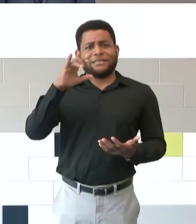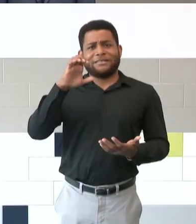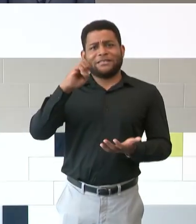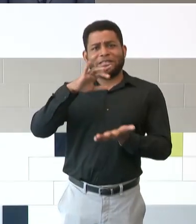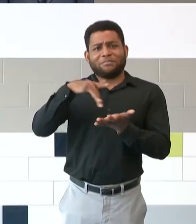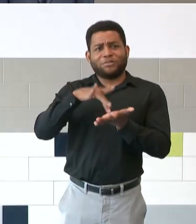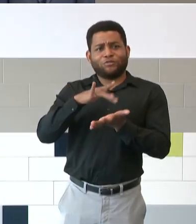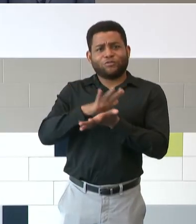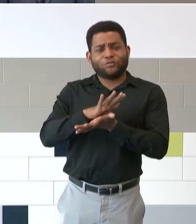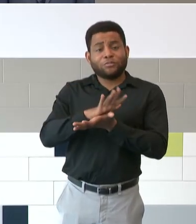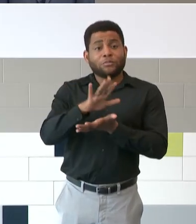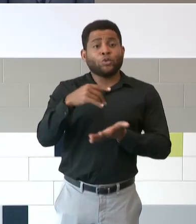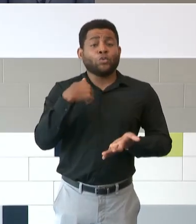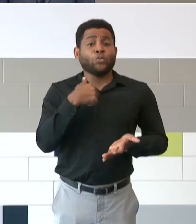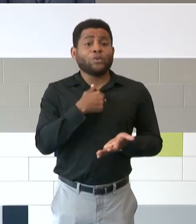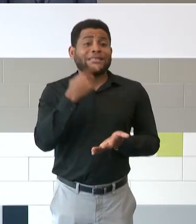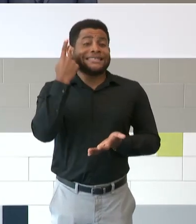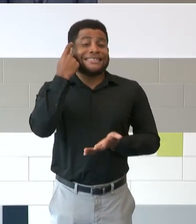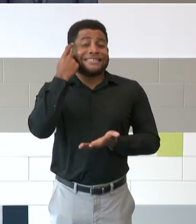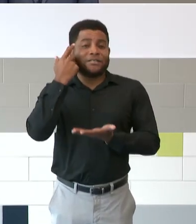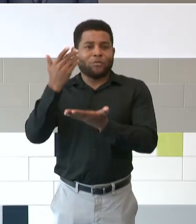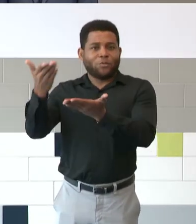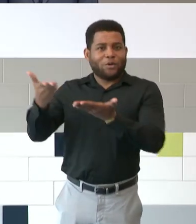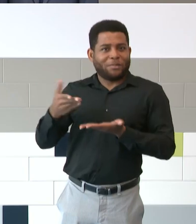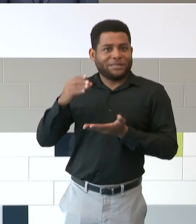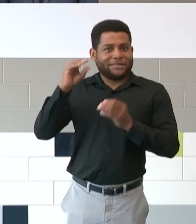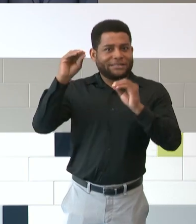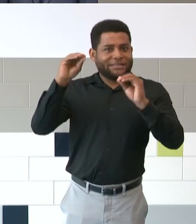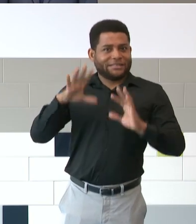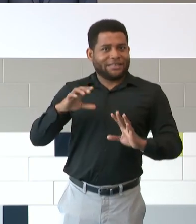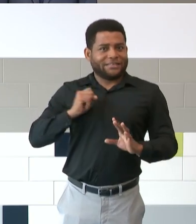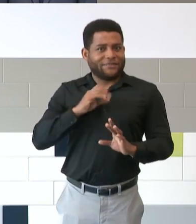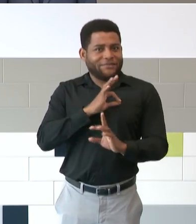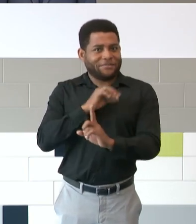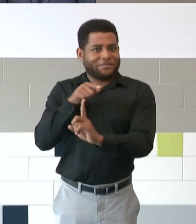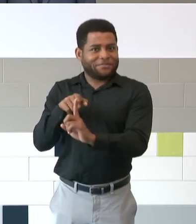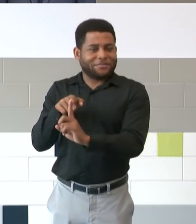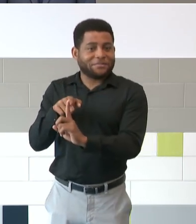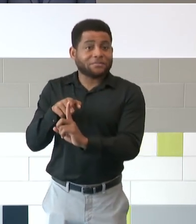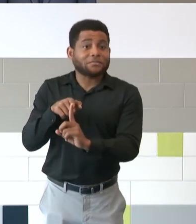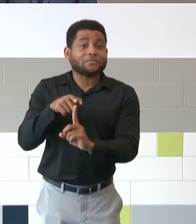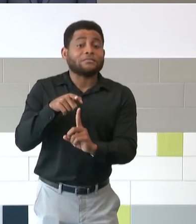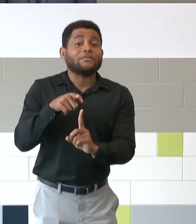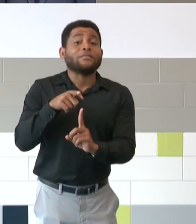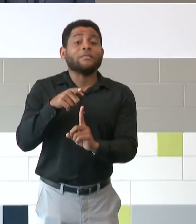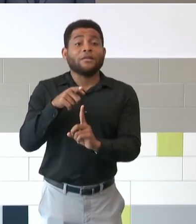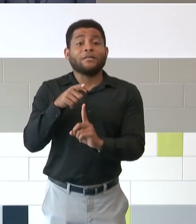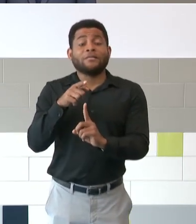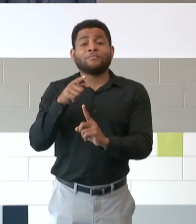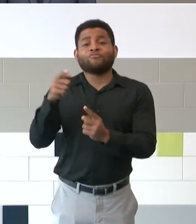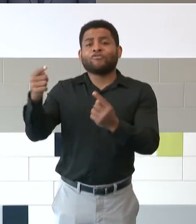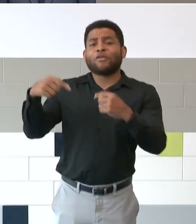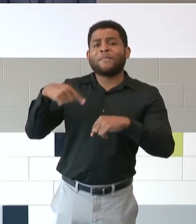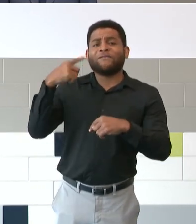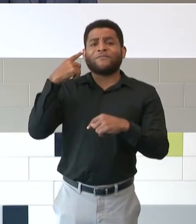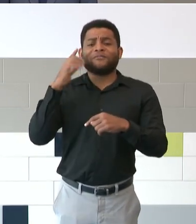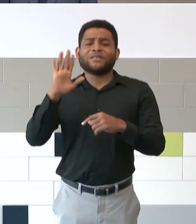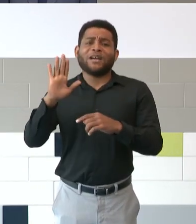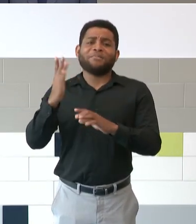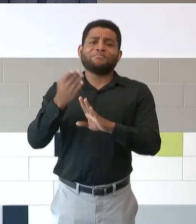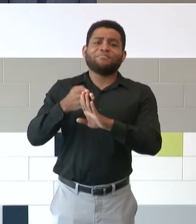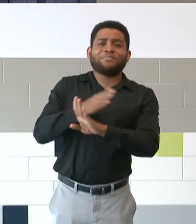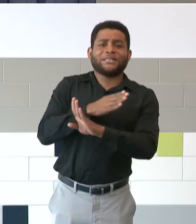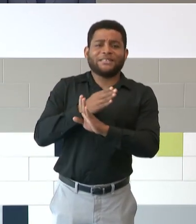just welcomed the teachers and faculty and staff to their pre-service week. We're